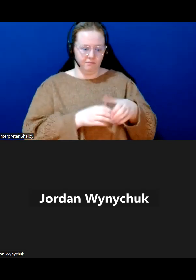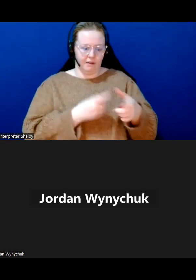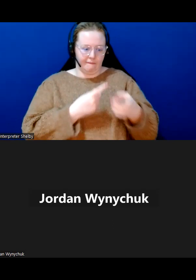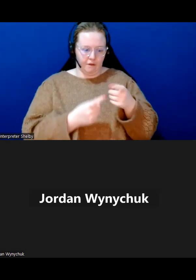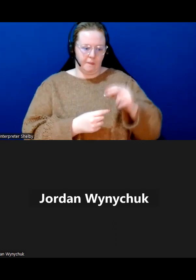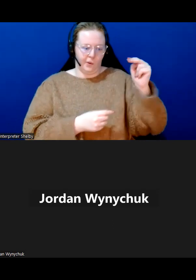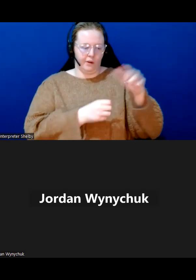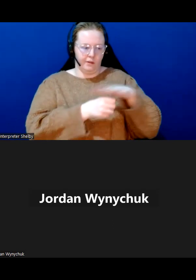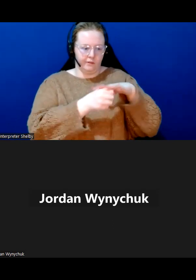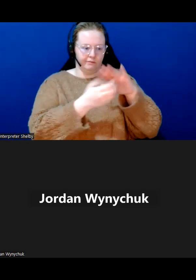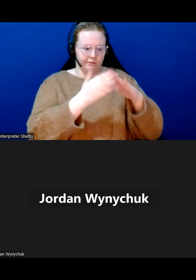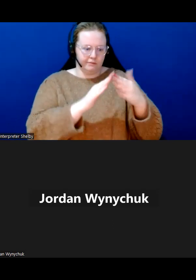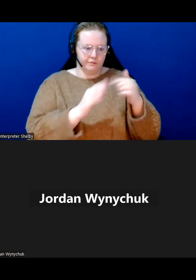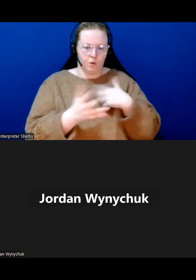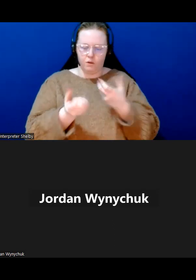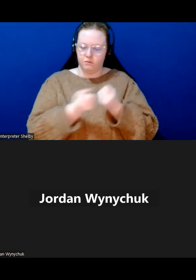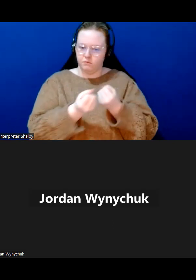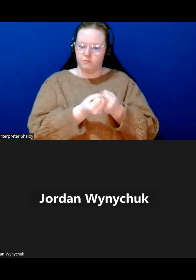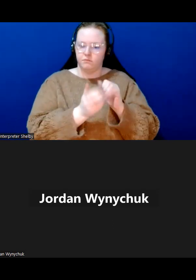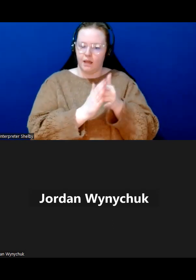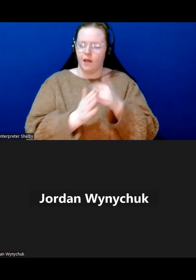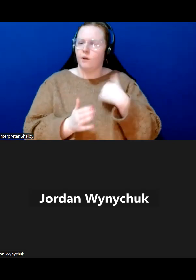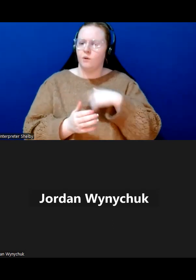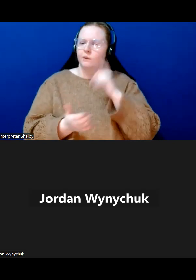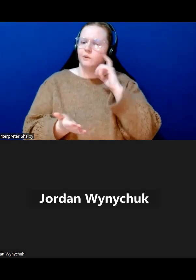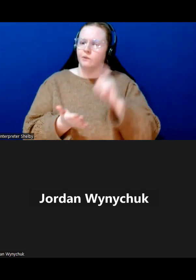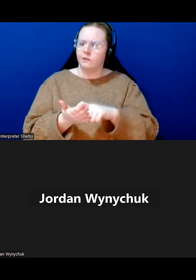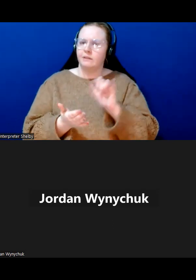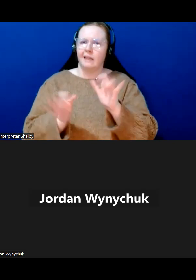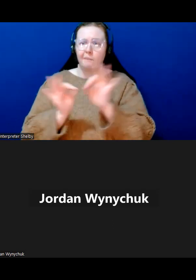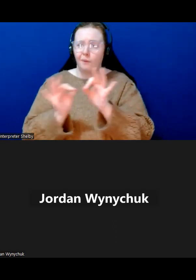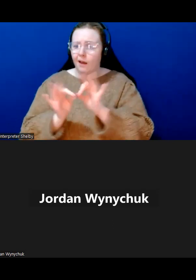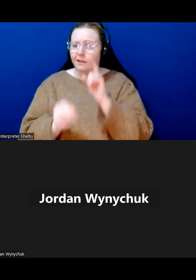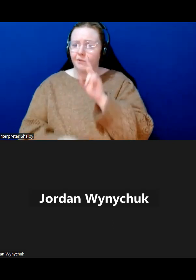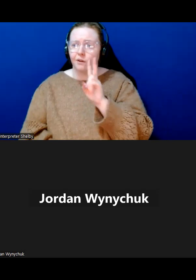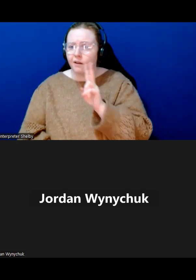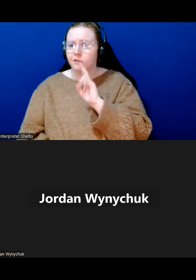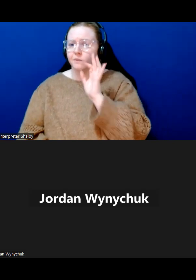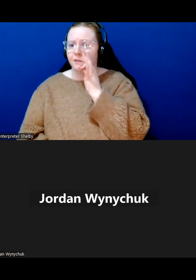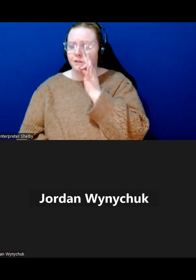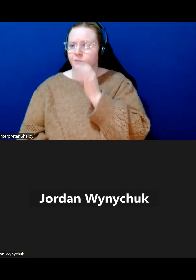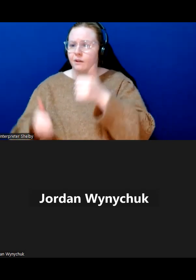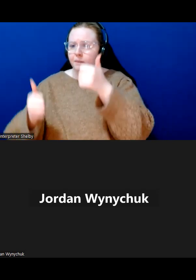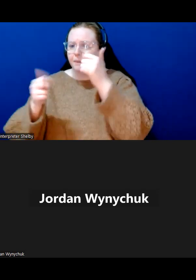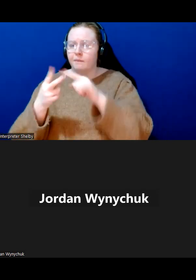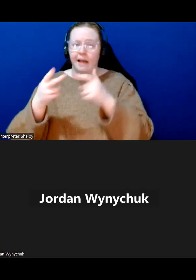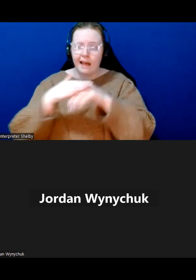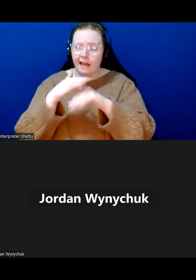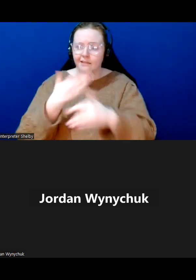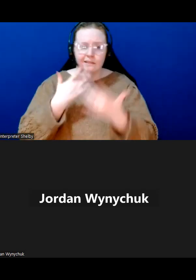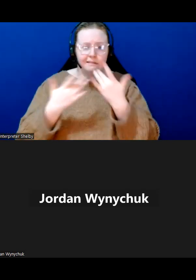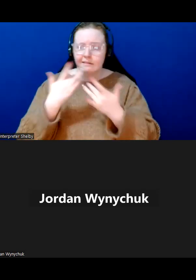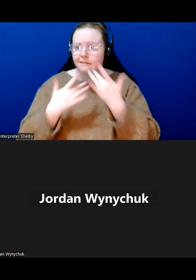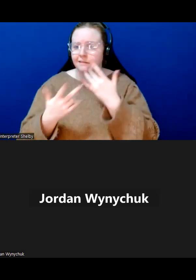biggest challenges we had seen was accessing fresh produce, the cost of fresh produce, and not being able to grow it using